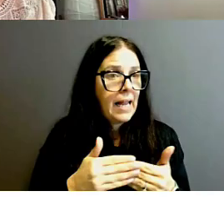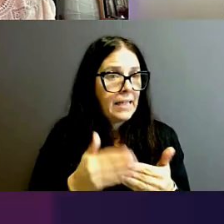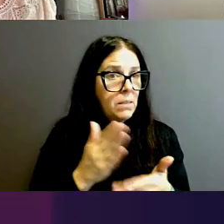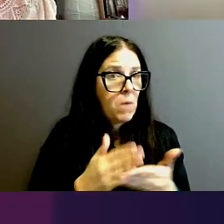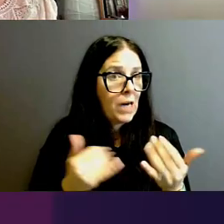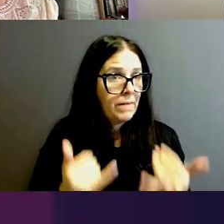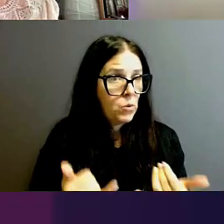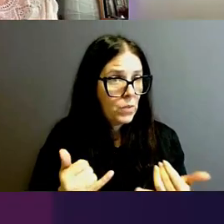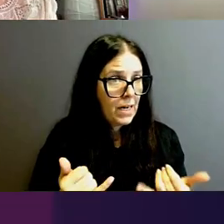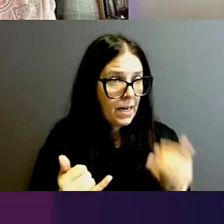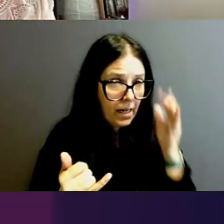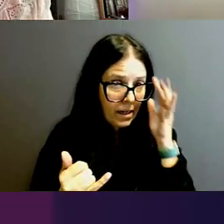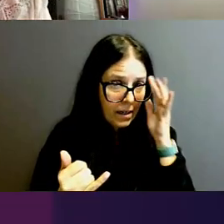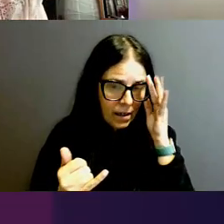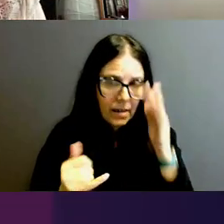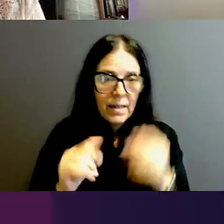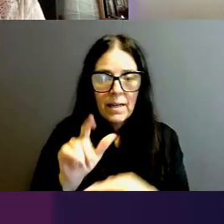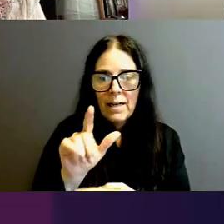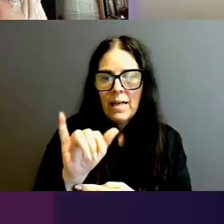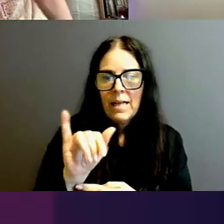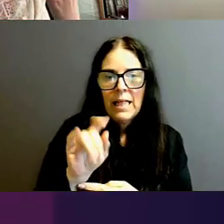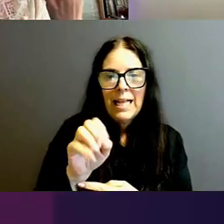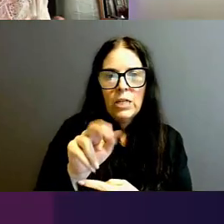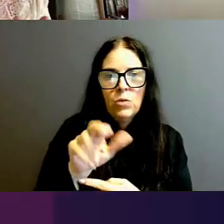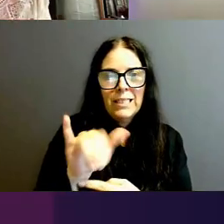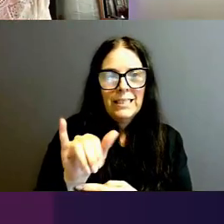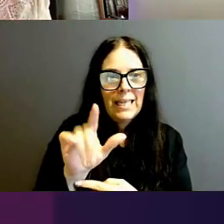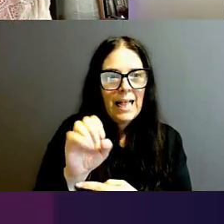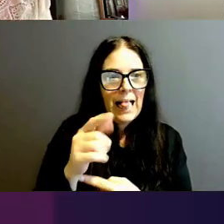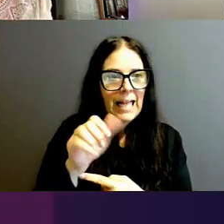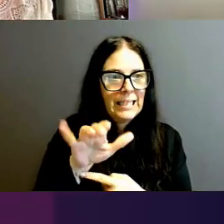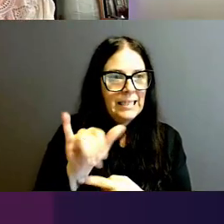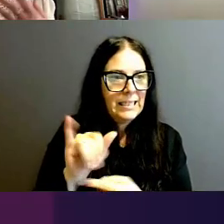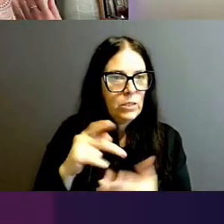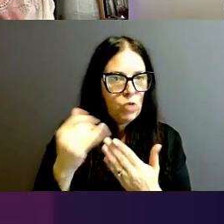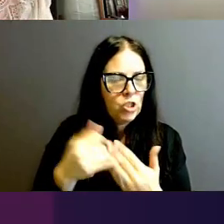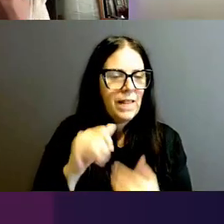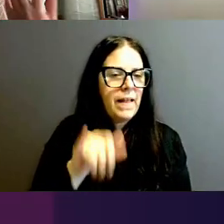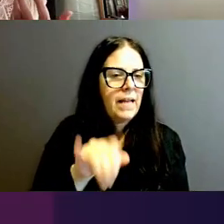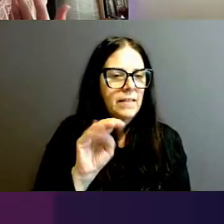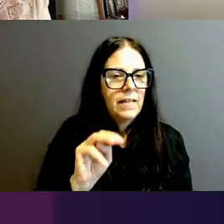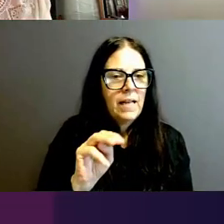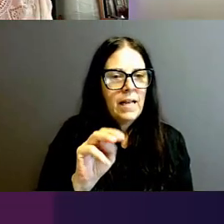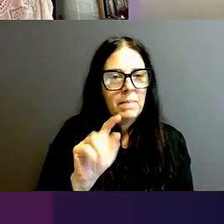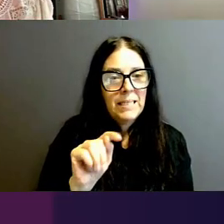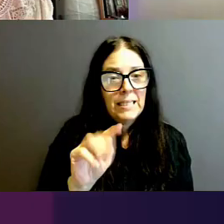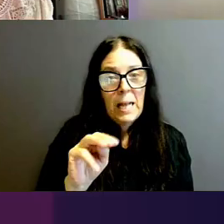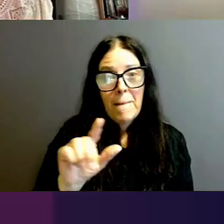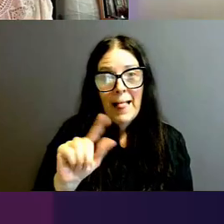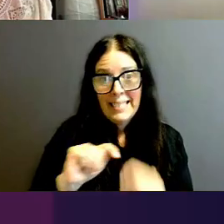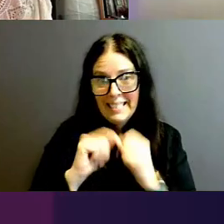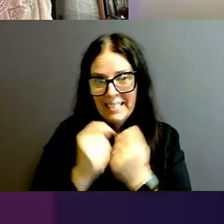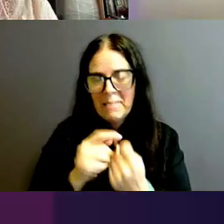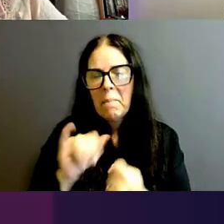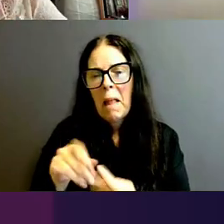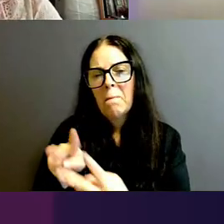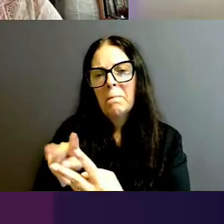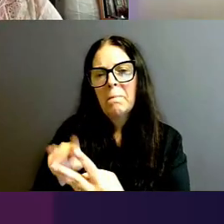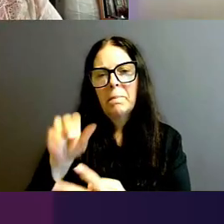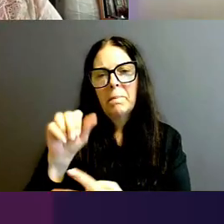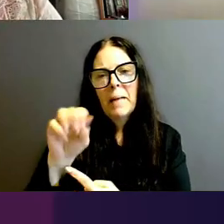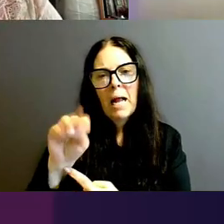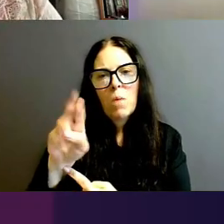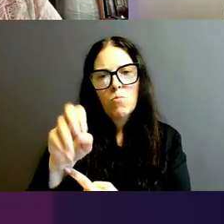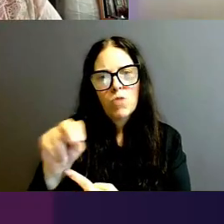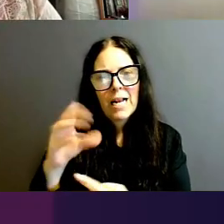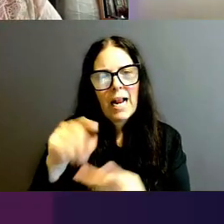which is Literacy Legacy Project, which is our MTML team, and that's going to be Ambreen and Susan. So, Christina,